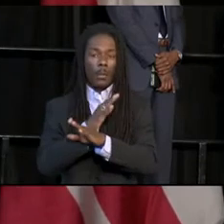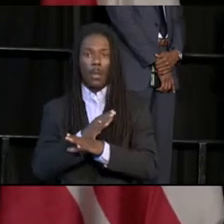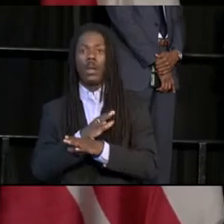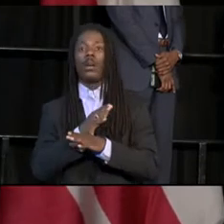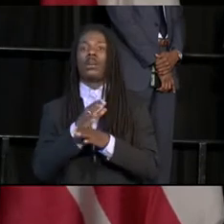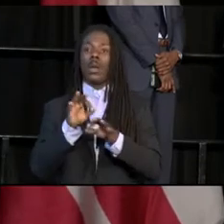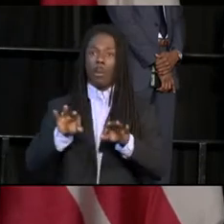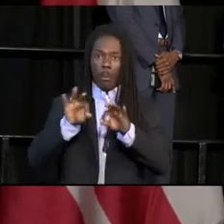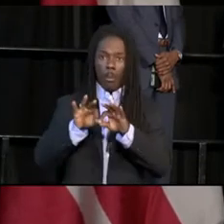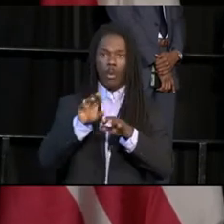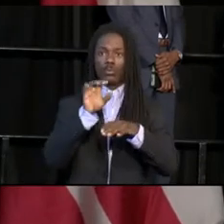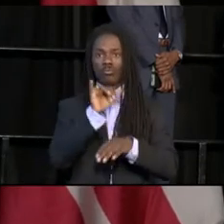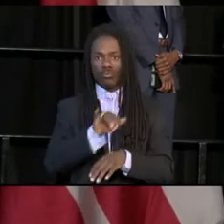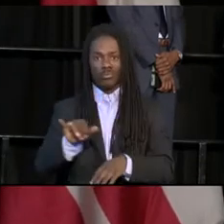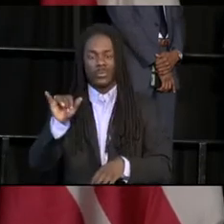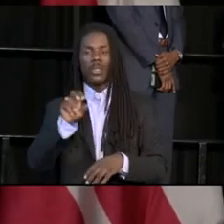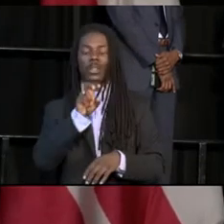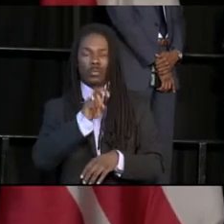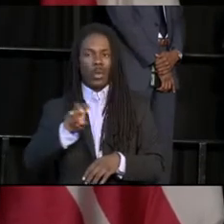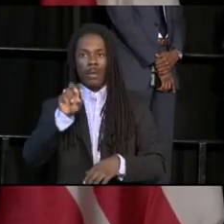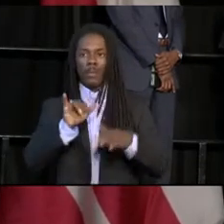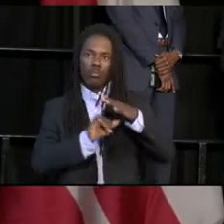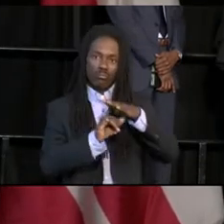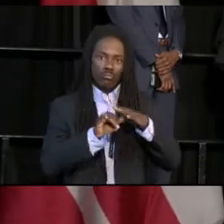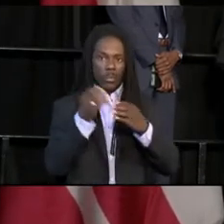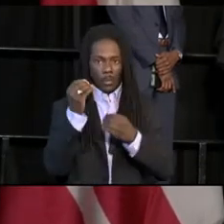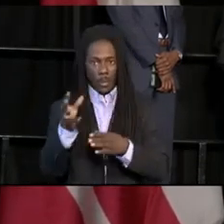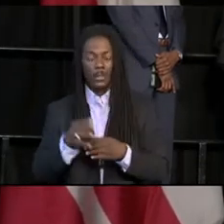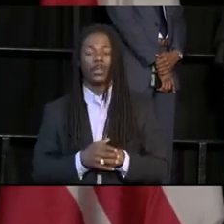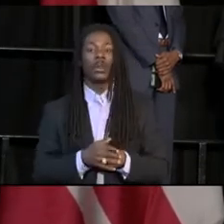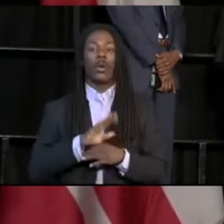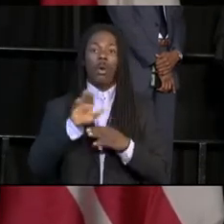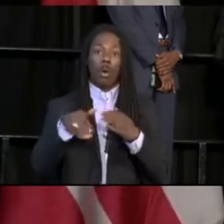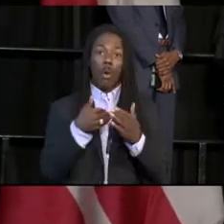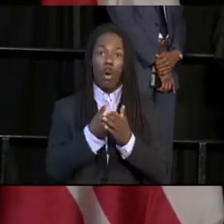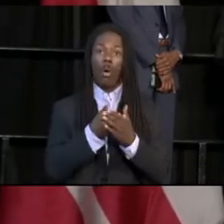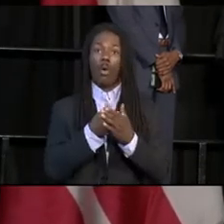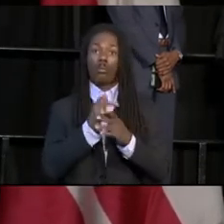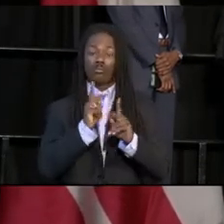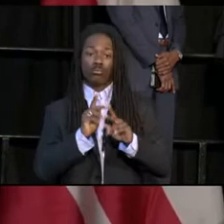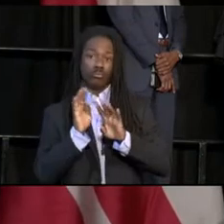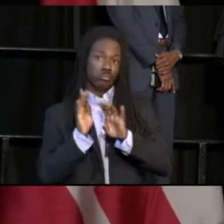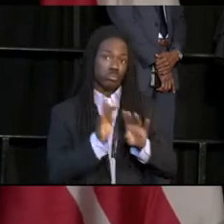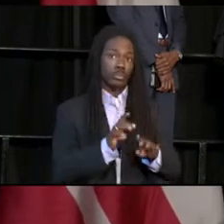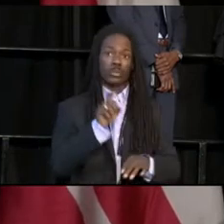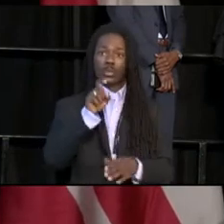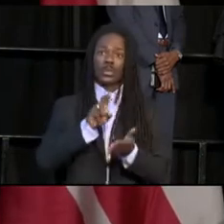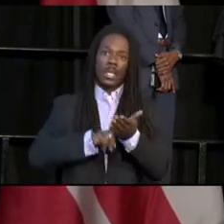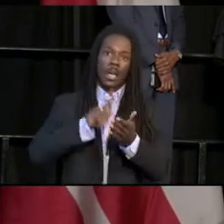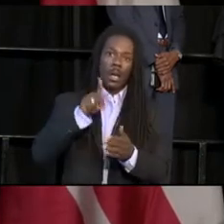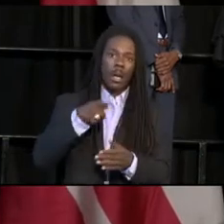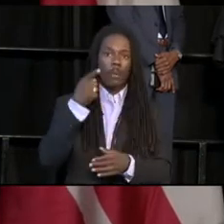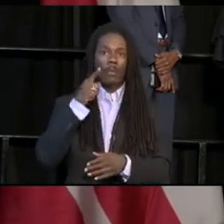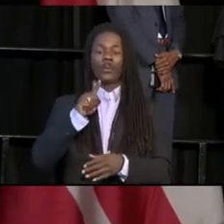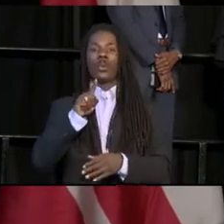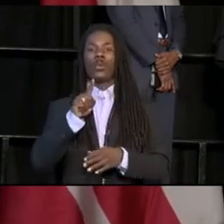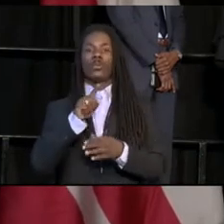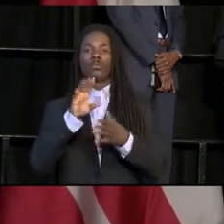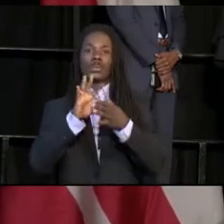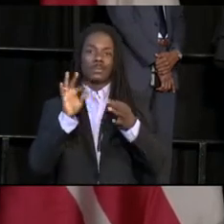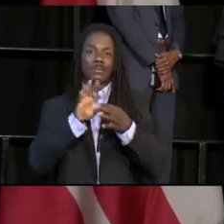and transportation information. Second, all attendees should sign up for the text alert service that we have called